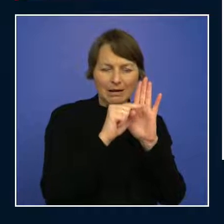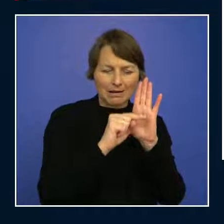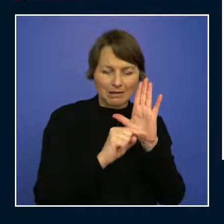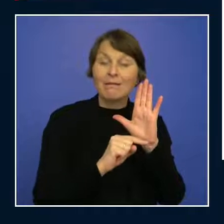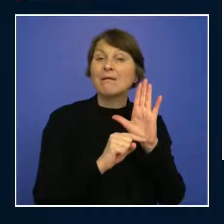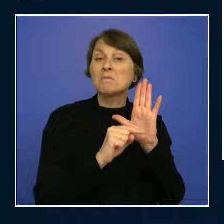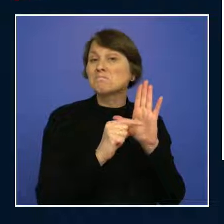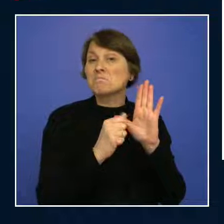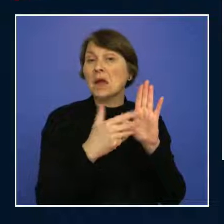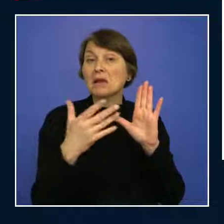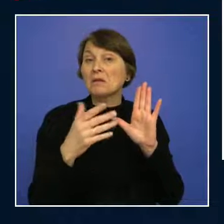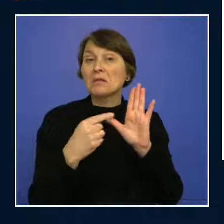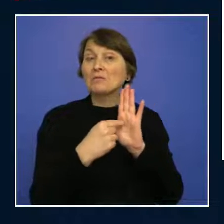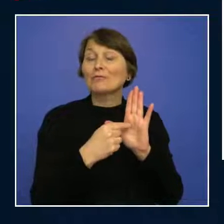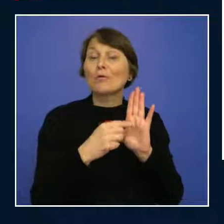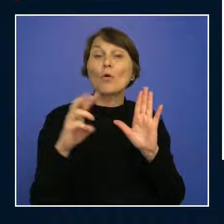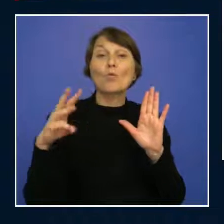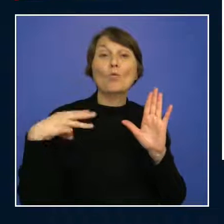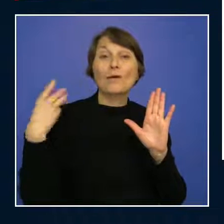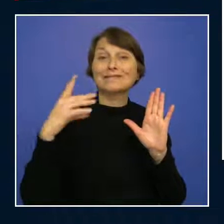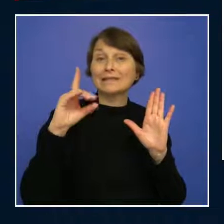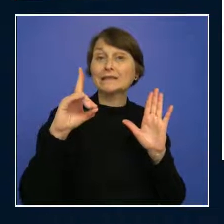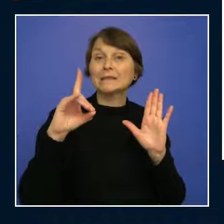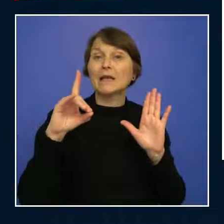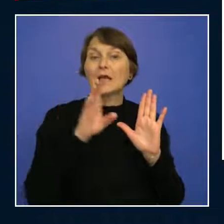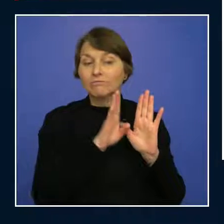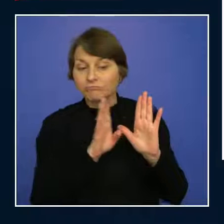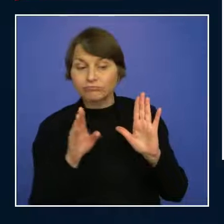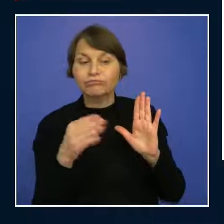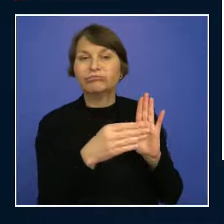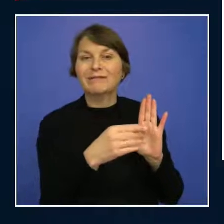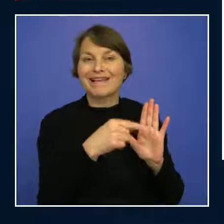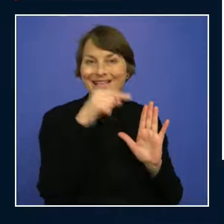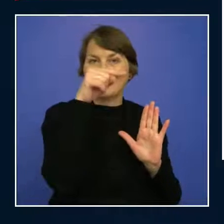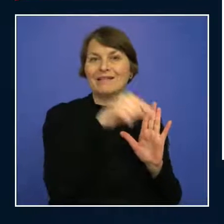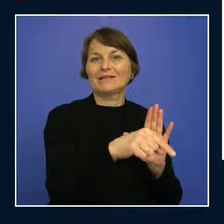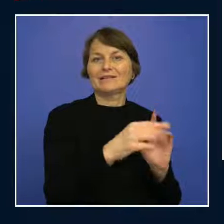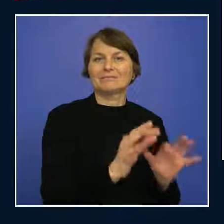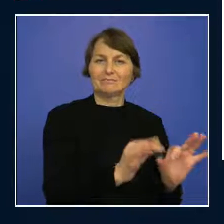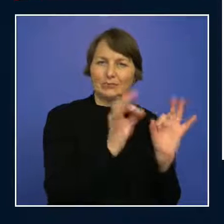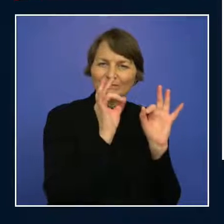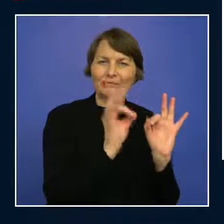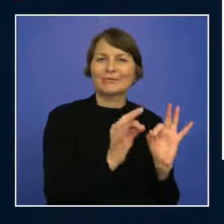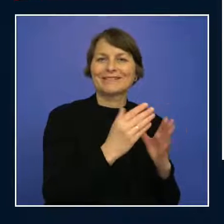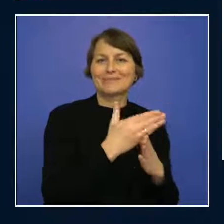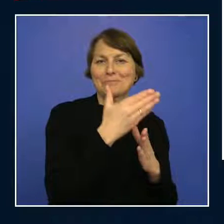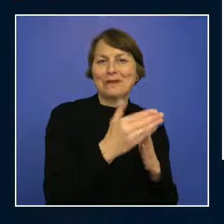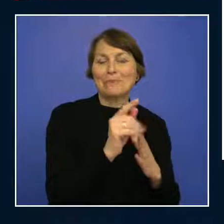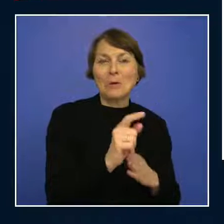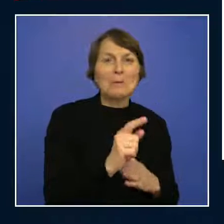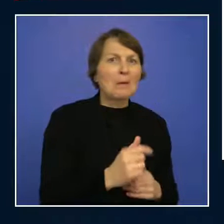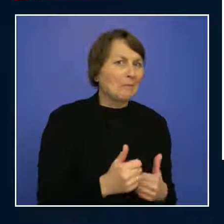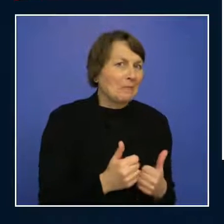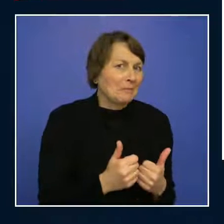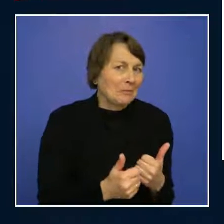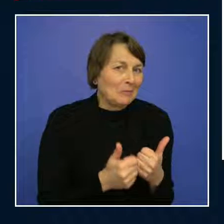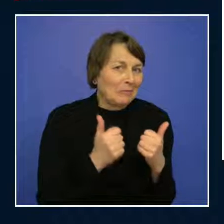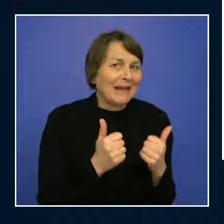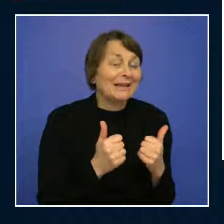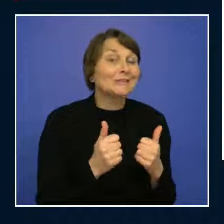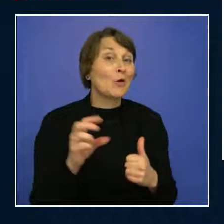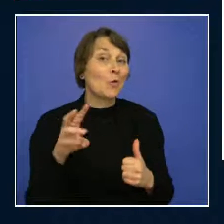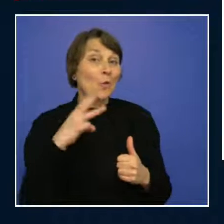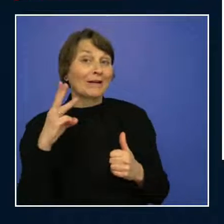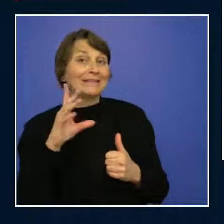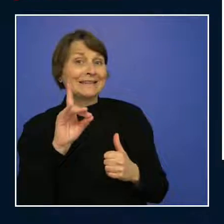from Washington, I want to direct it to this endpoint. It's maybe not a great scenario that I'm redirecting all the traffic from Washington all the